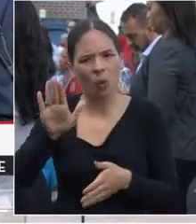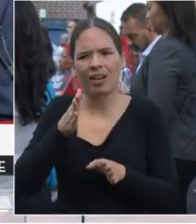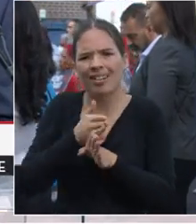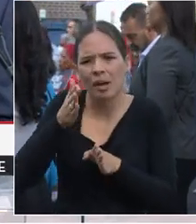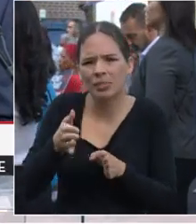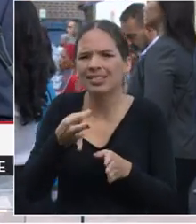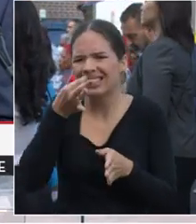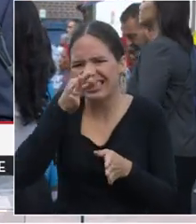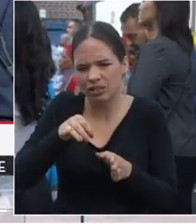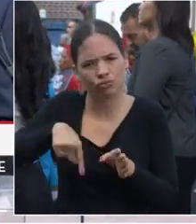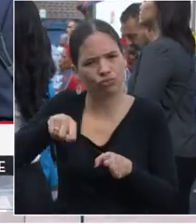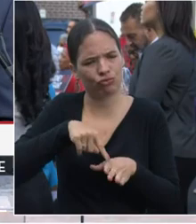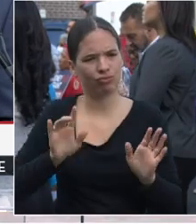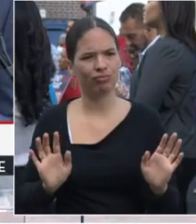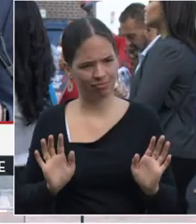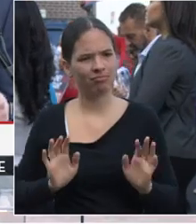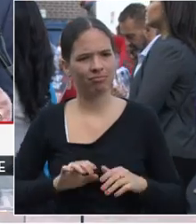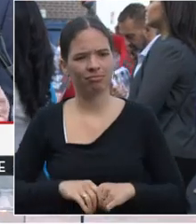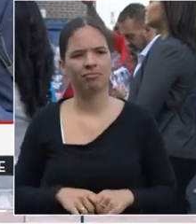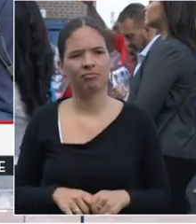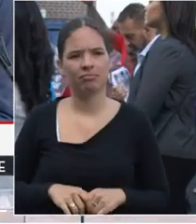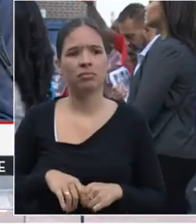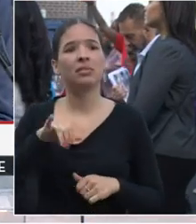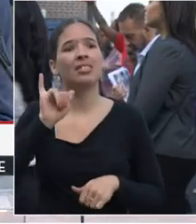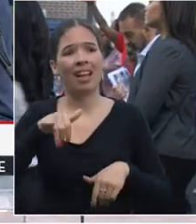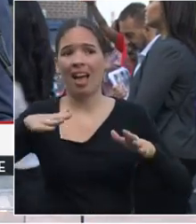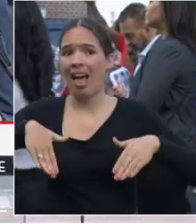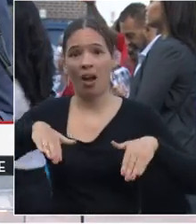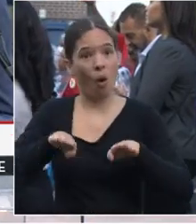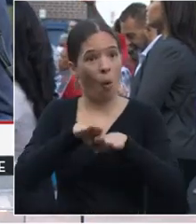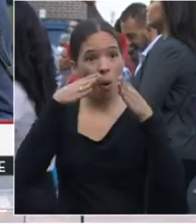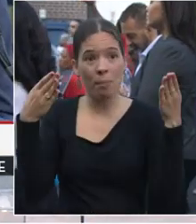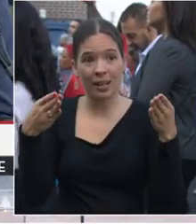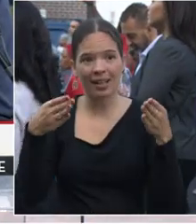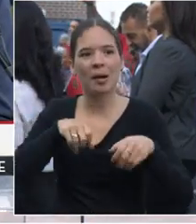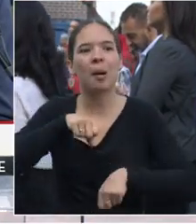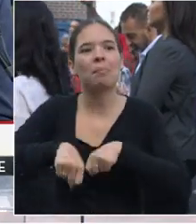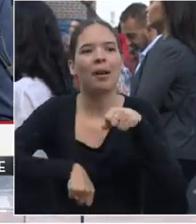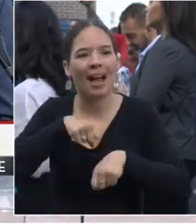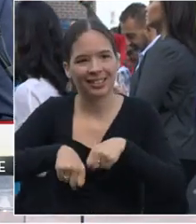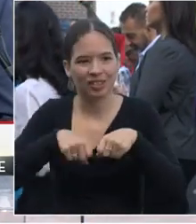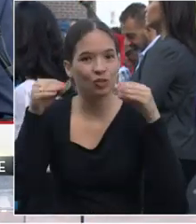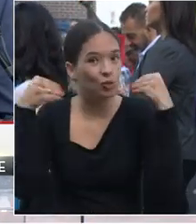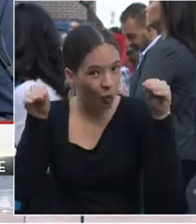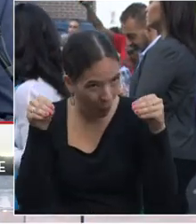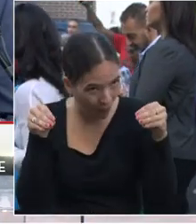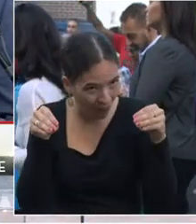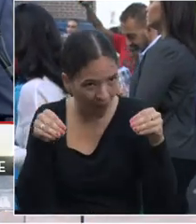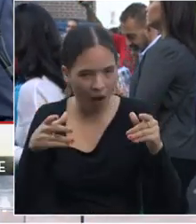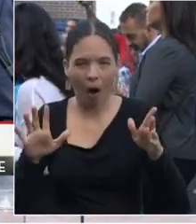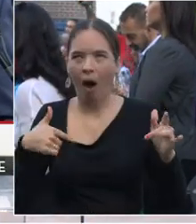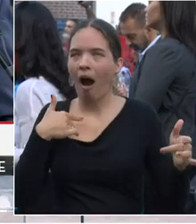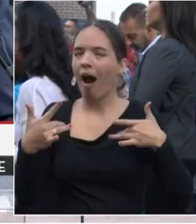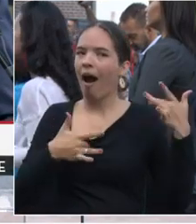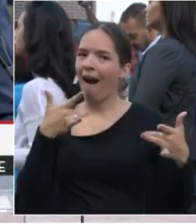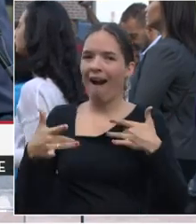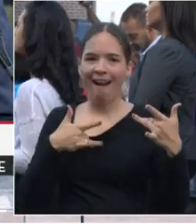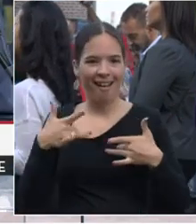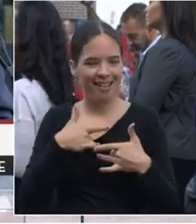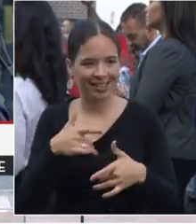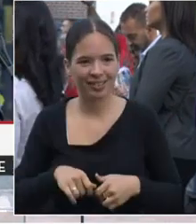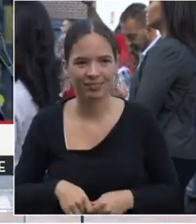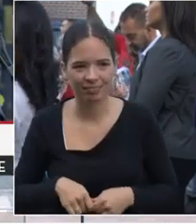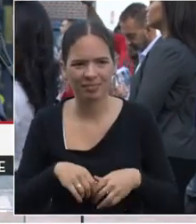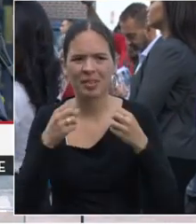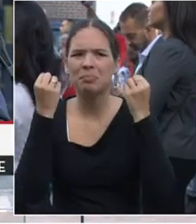One store I think that was not announced yet is the Trek Bicycle store that's going to be opening up. We're so excited about that. We've got so many restaurants